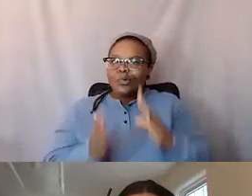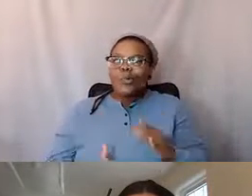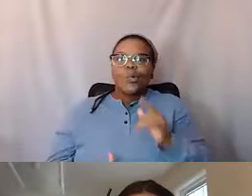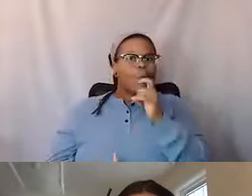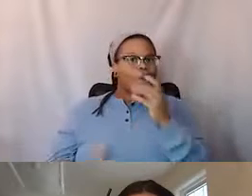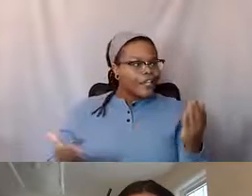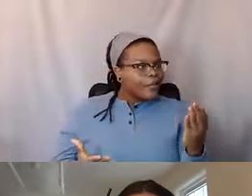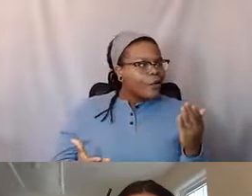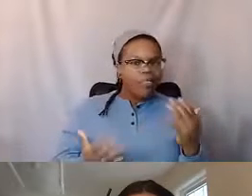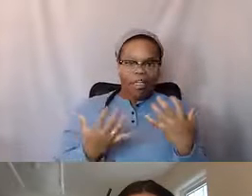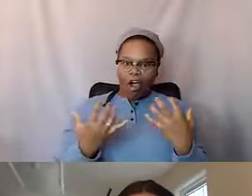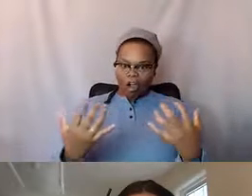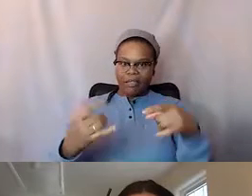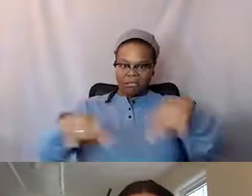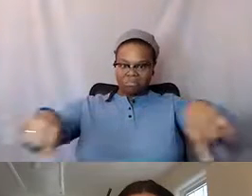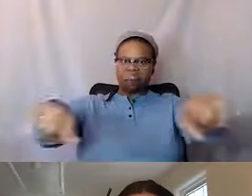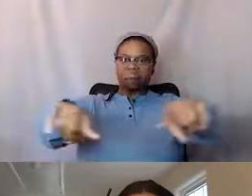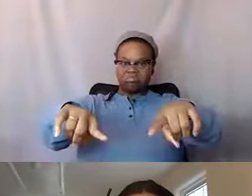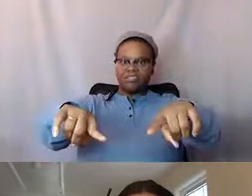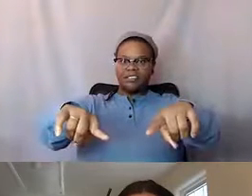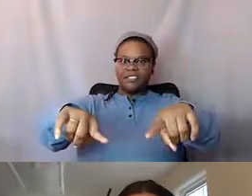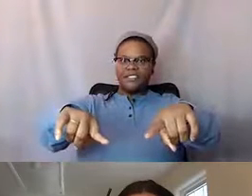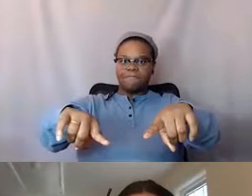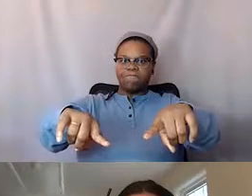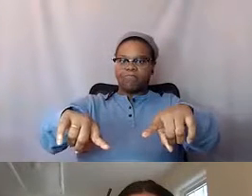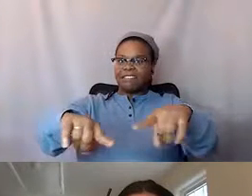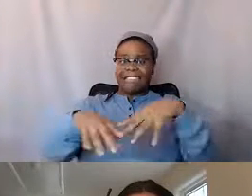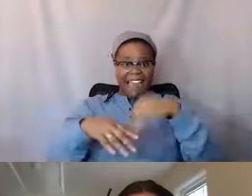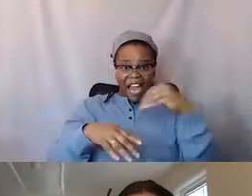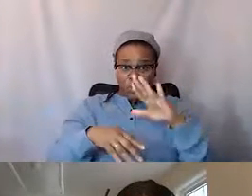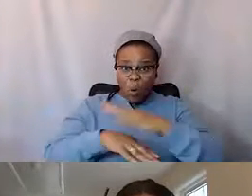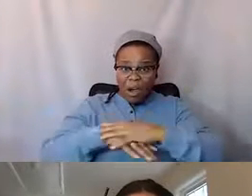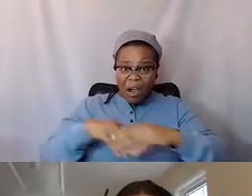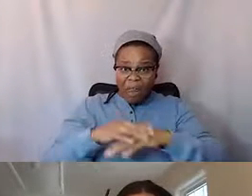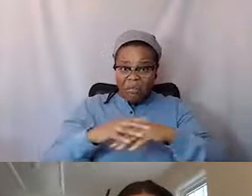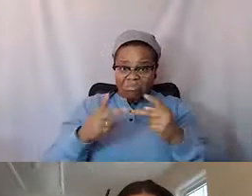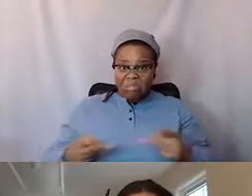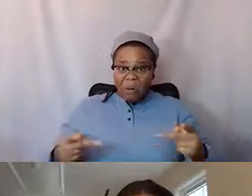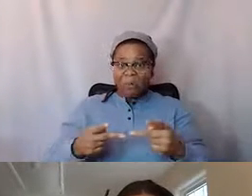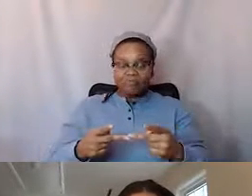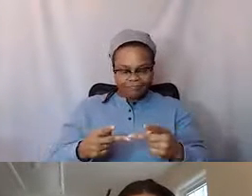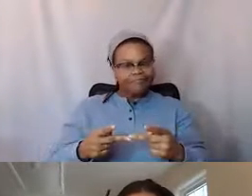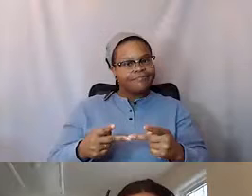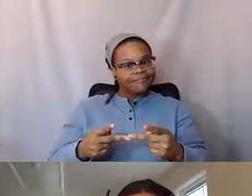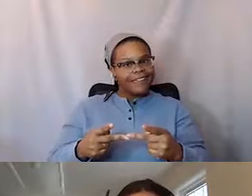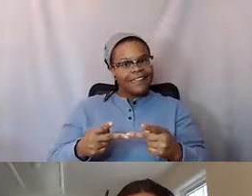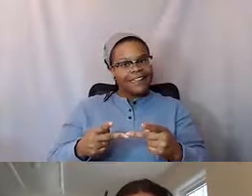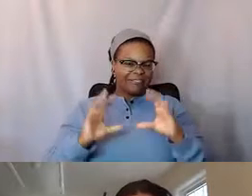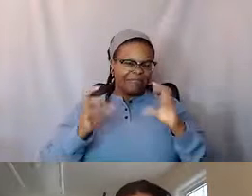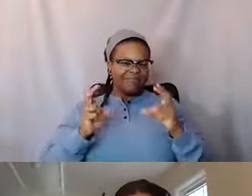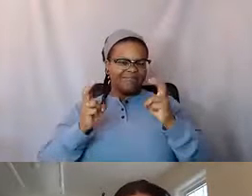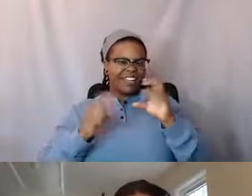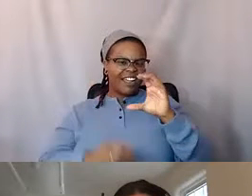in the audience is that getting out of your comfort zone, that's kind of a cliche, but it really